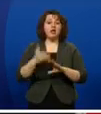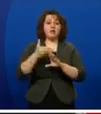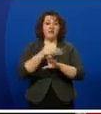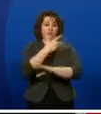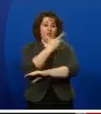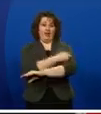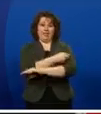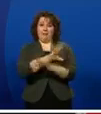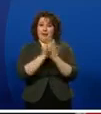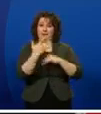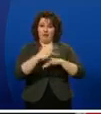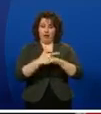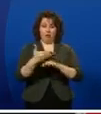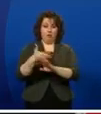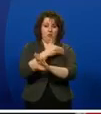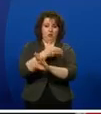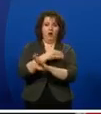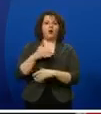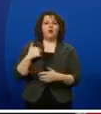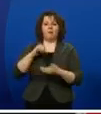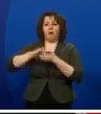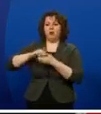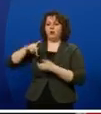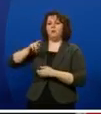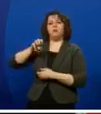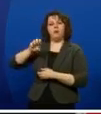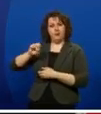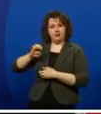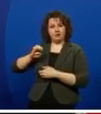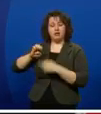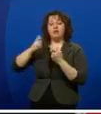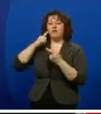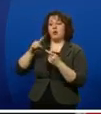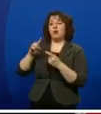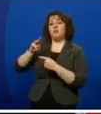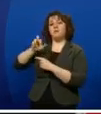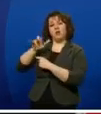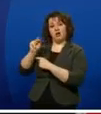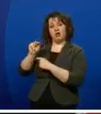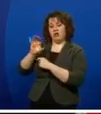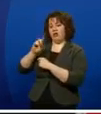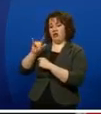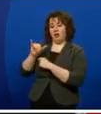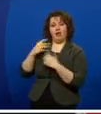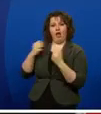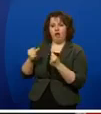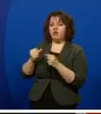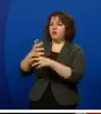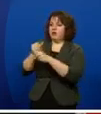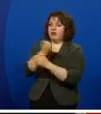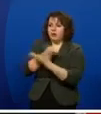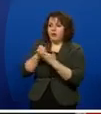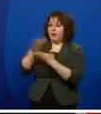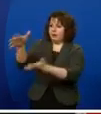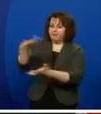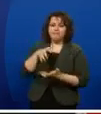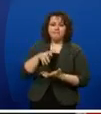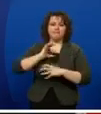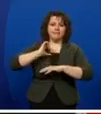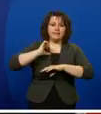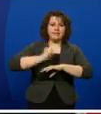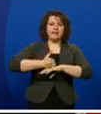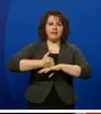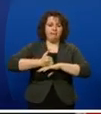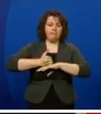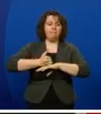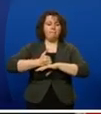were available, we partnered with Premise and Marion County Health. We procured the necessary equipment, set up in a portion